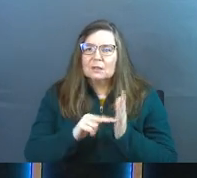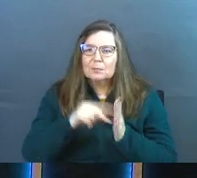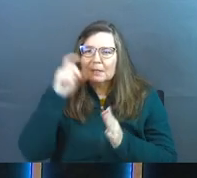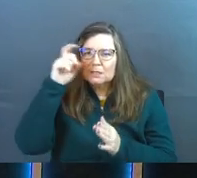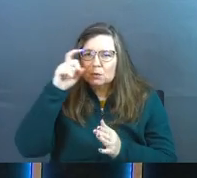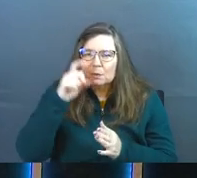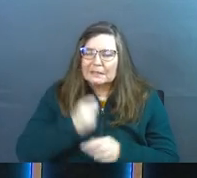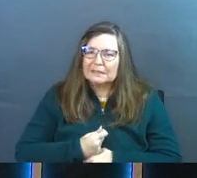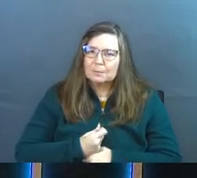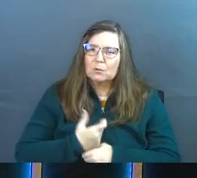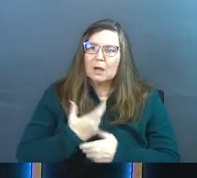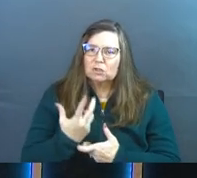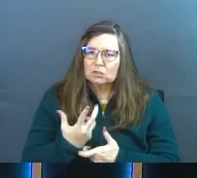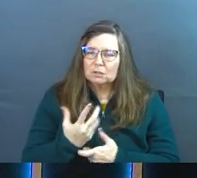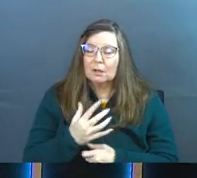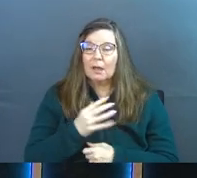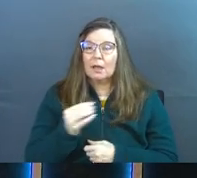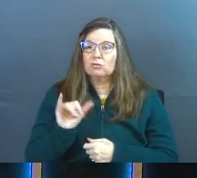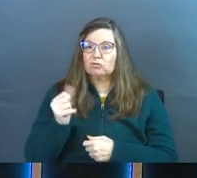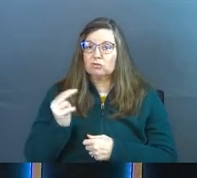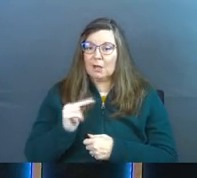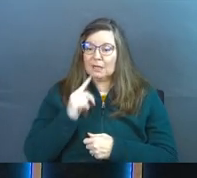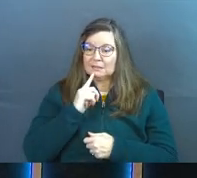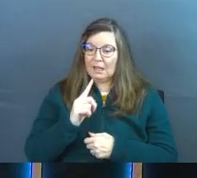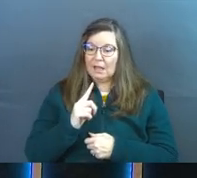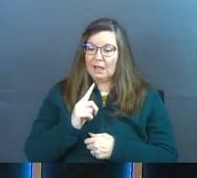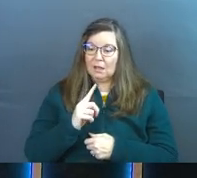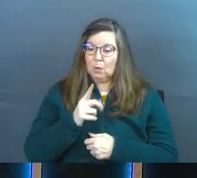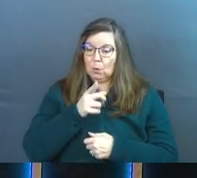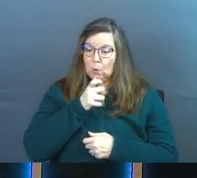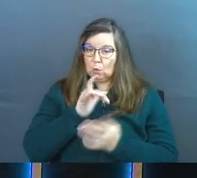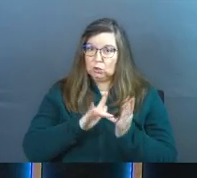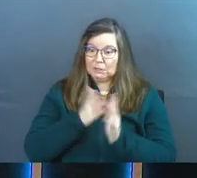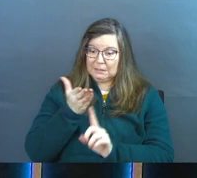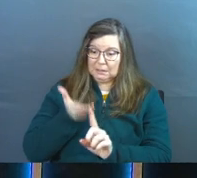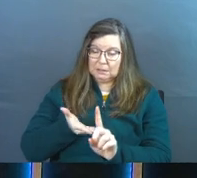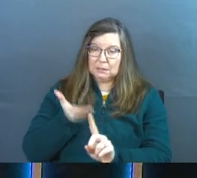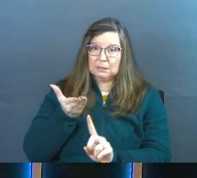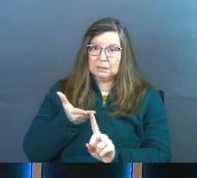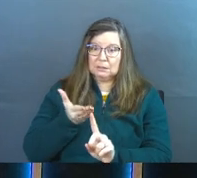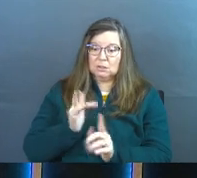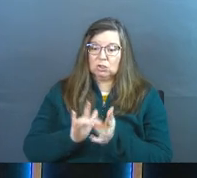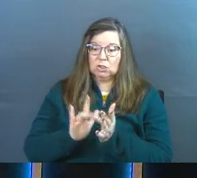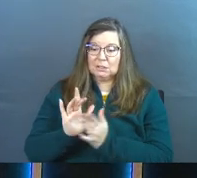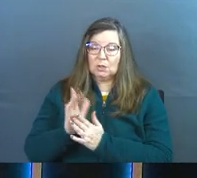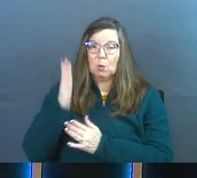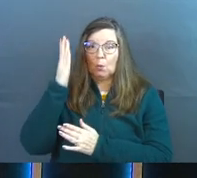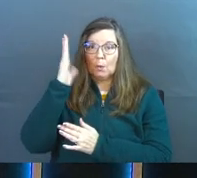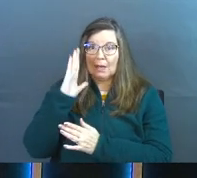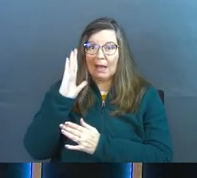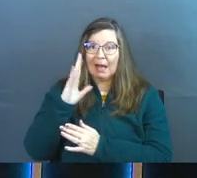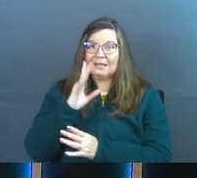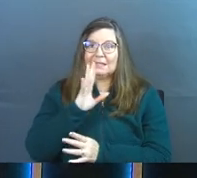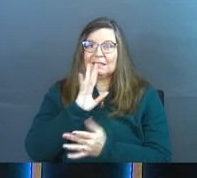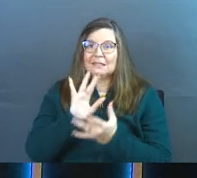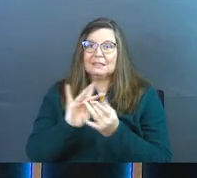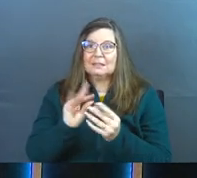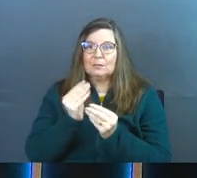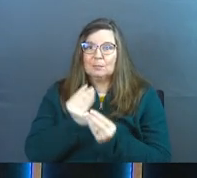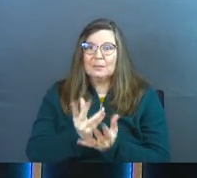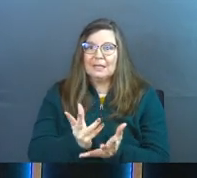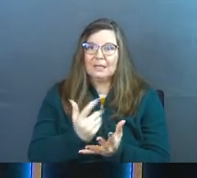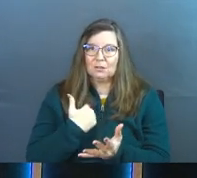It's expression. And John says the essence of who Jesus was is Jesus was God speaking to